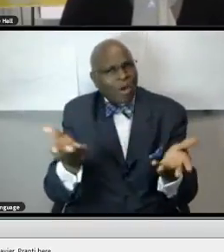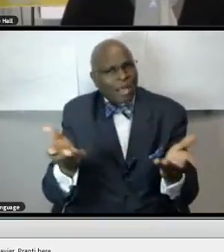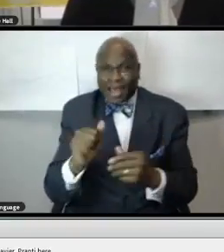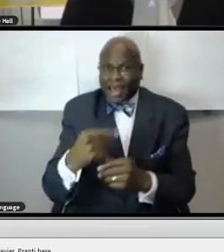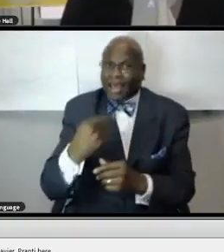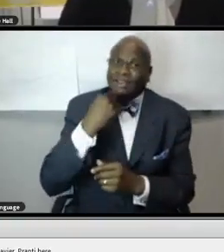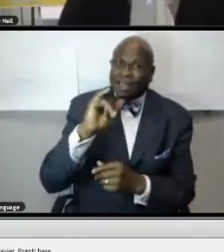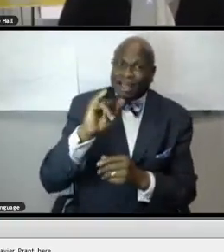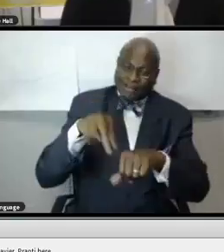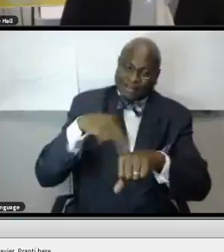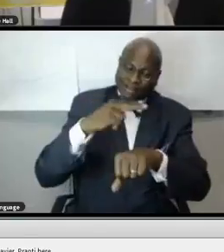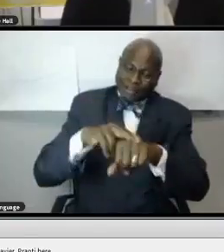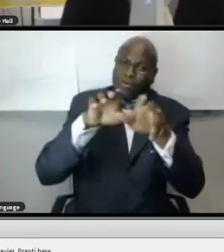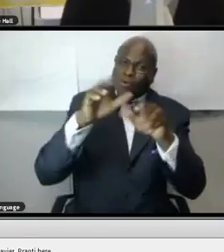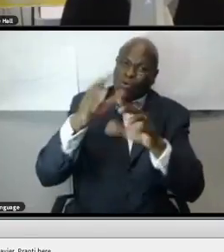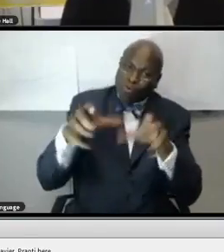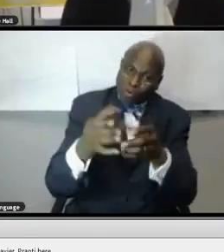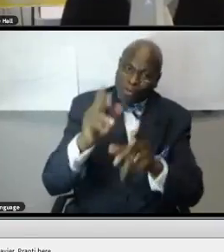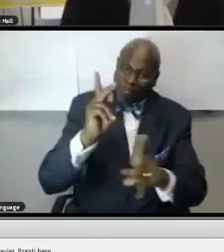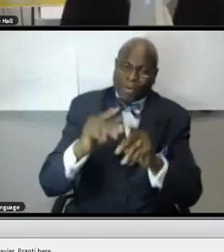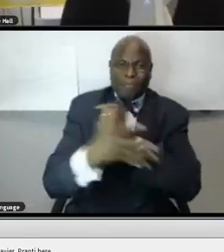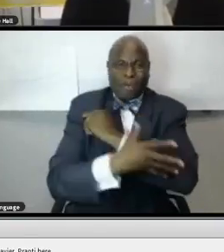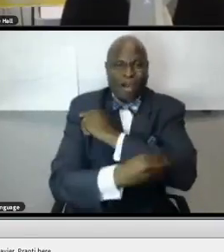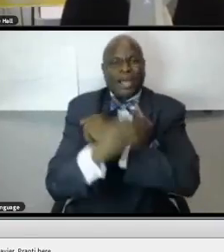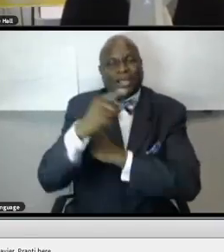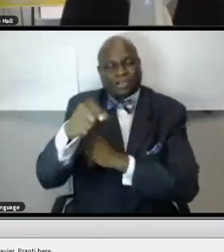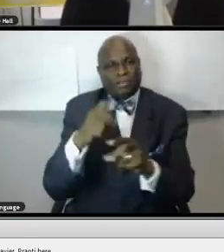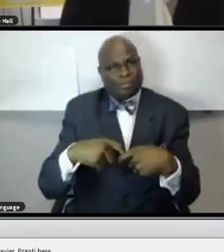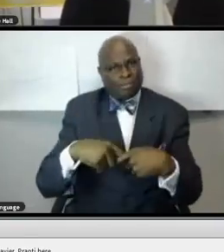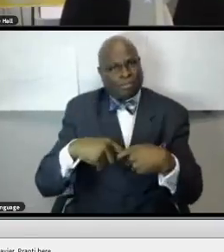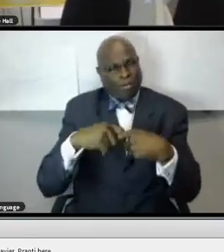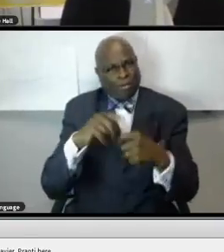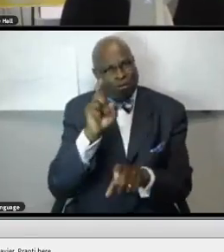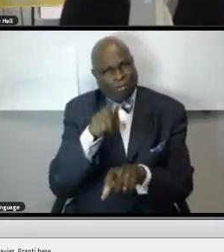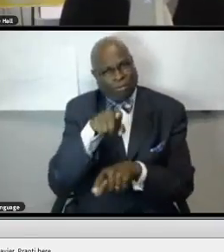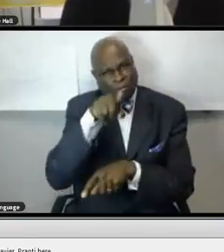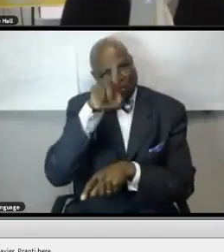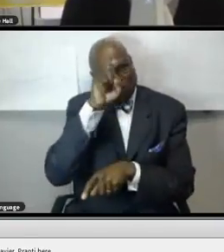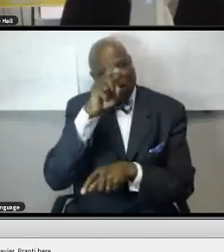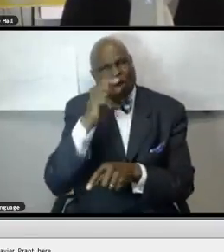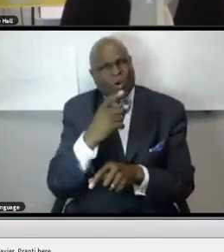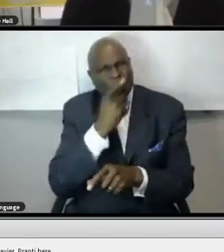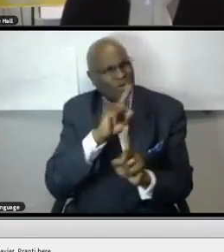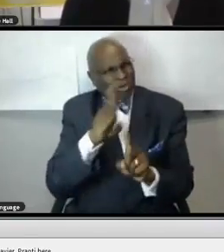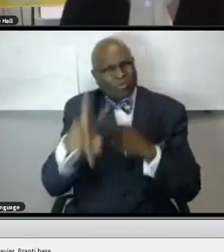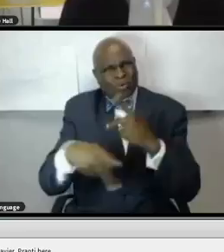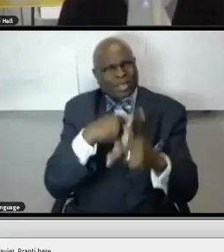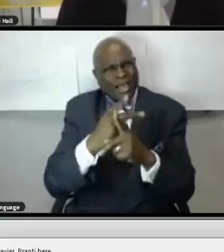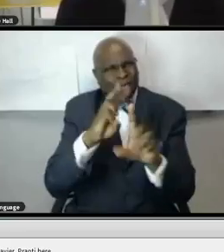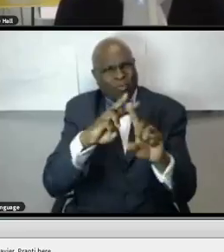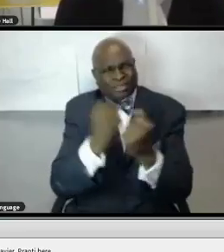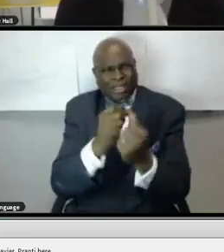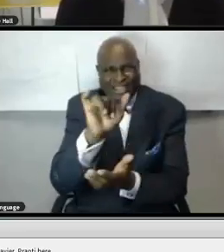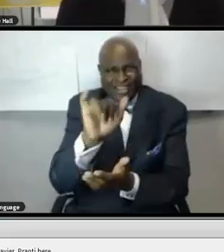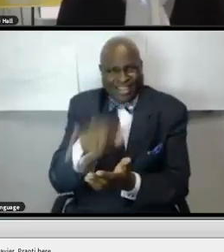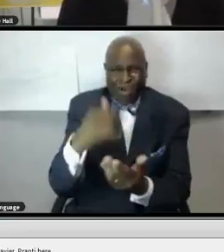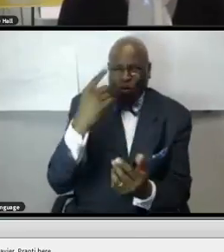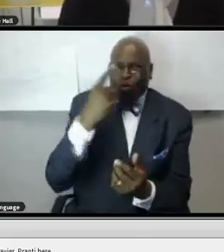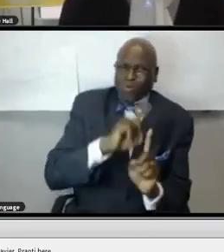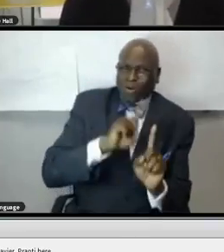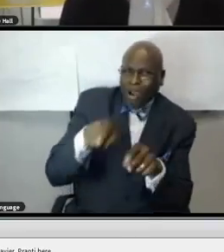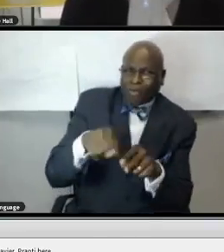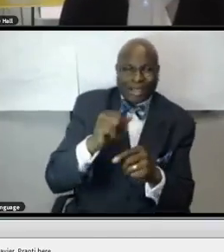said, "Indigenous peoples and poverty." And she paused and said, "Who goes to that?" So I see that